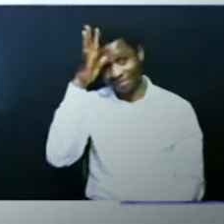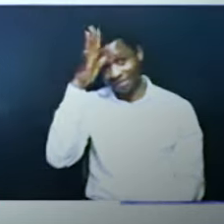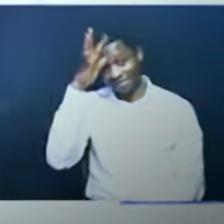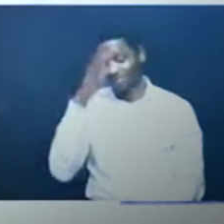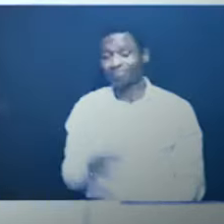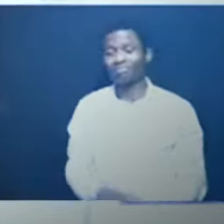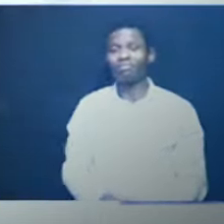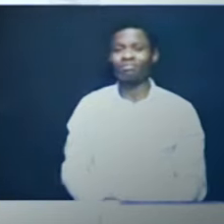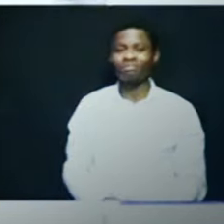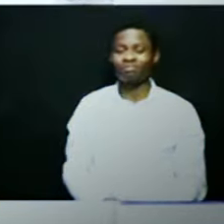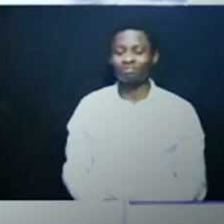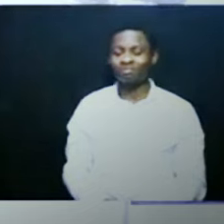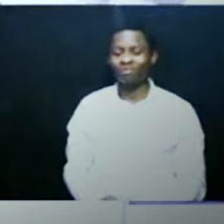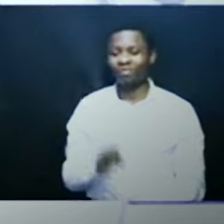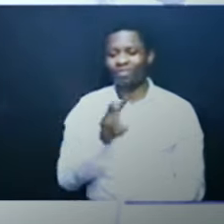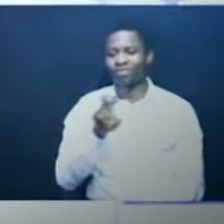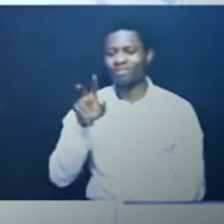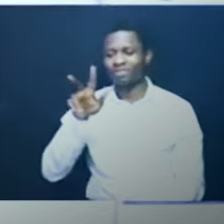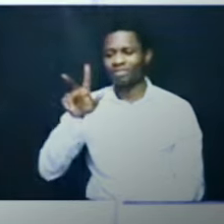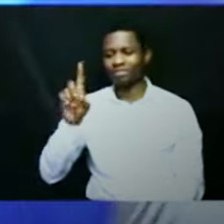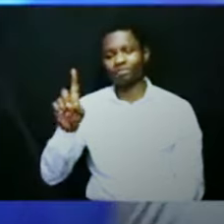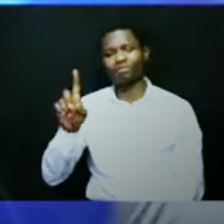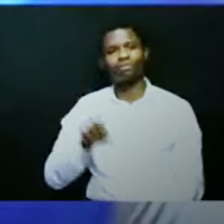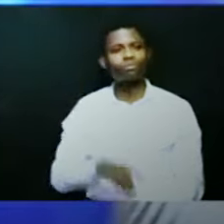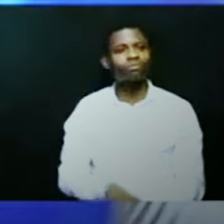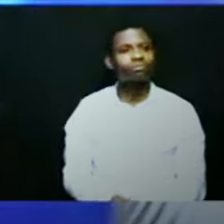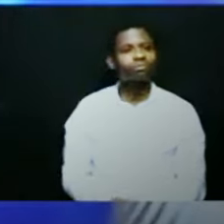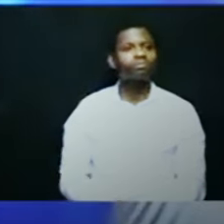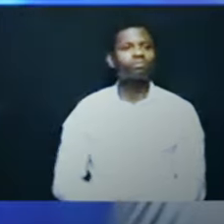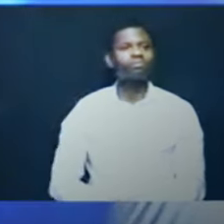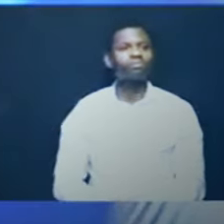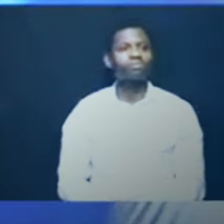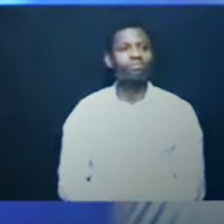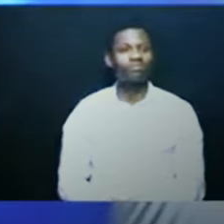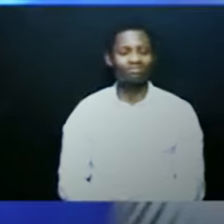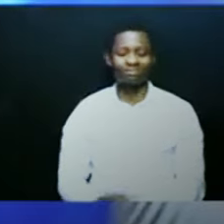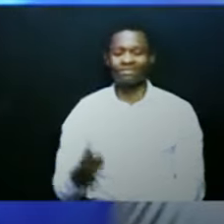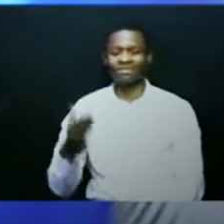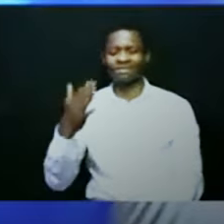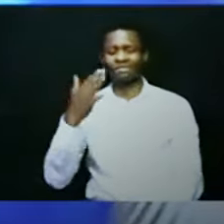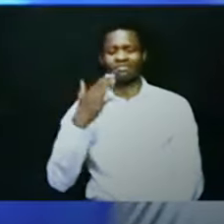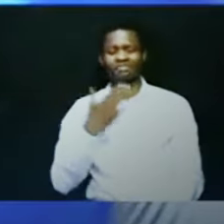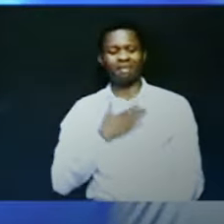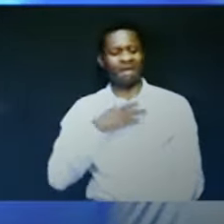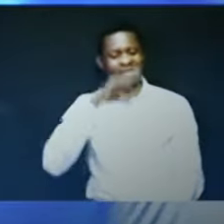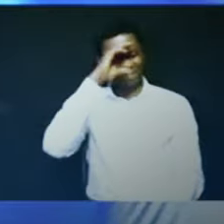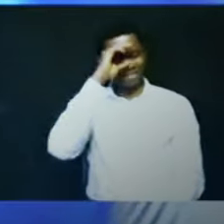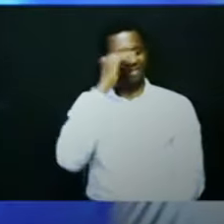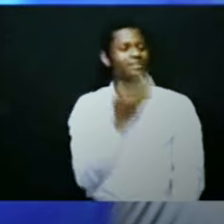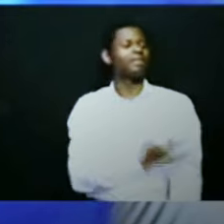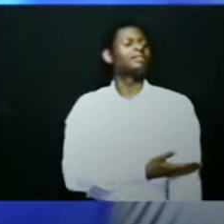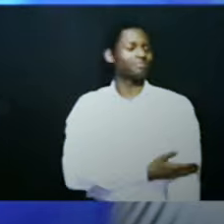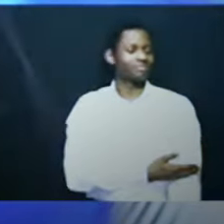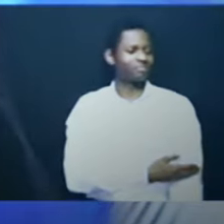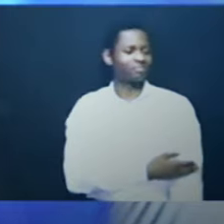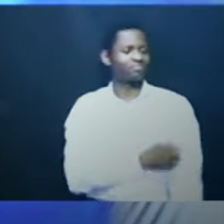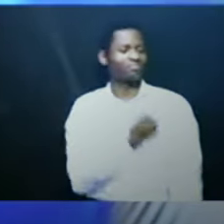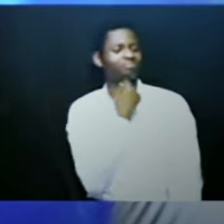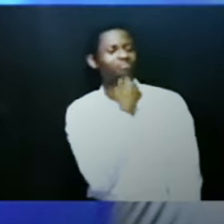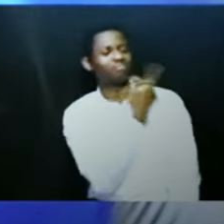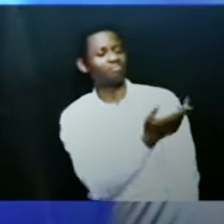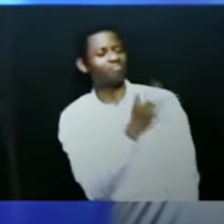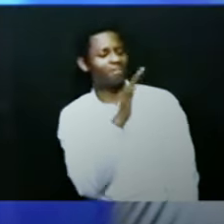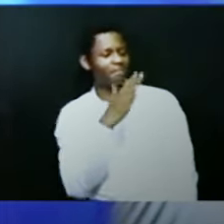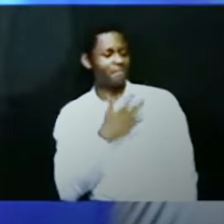Yentie ne eja no. Verse 31. Enyimadu asaba akono. My son. Na ose no se oba. Not my